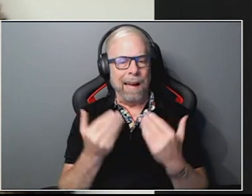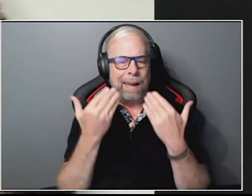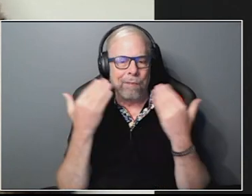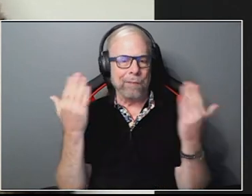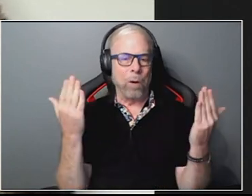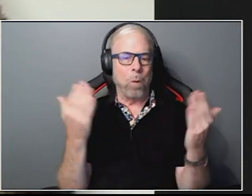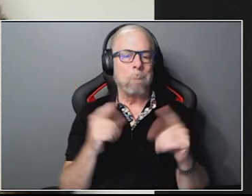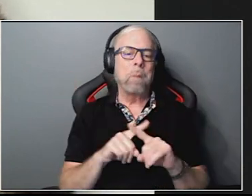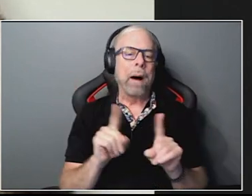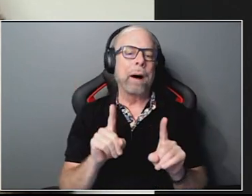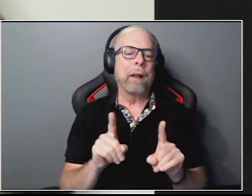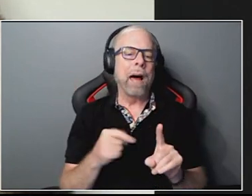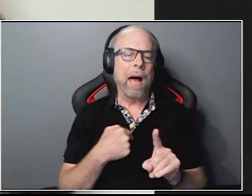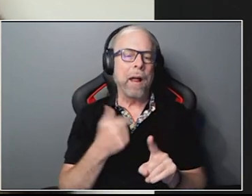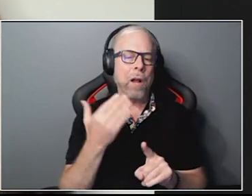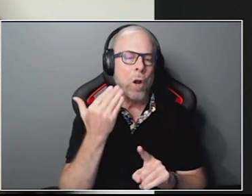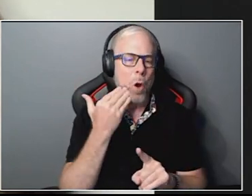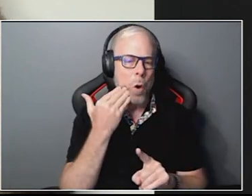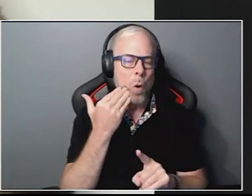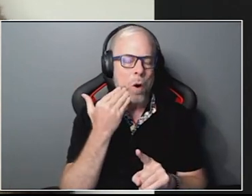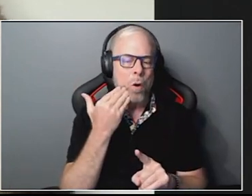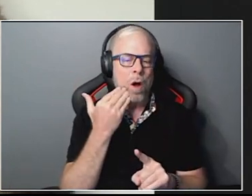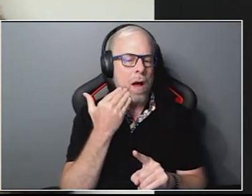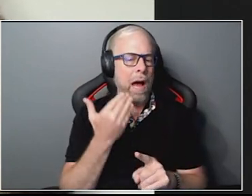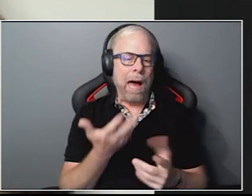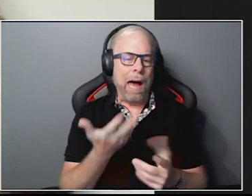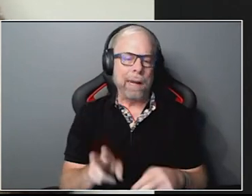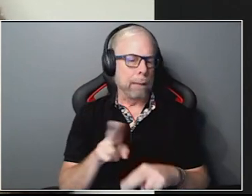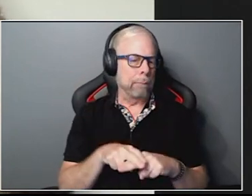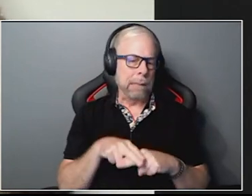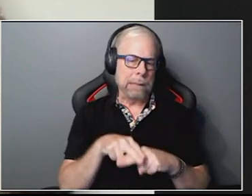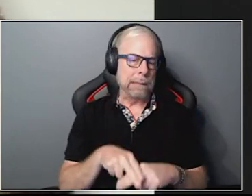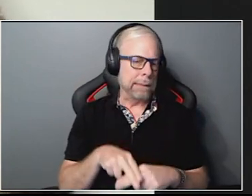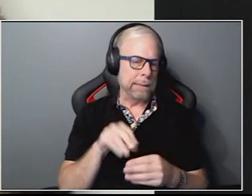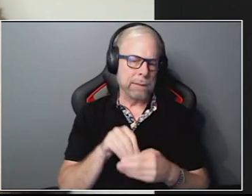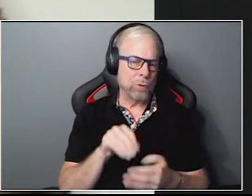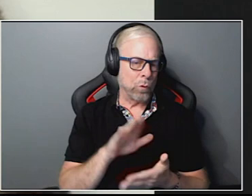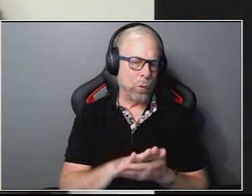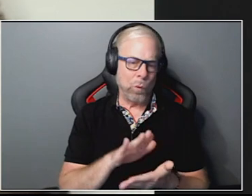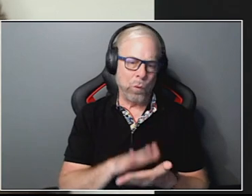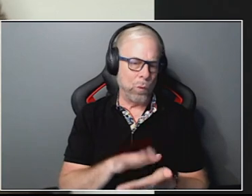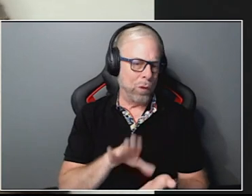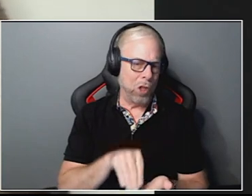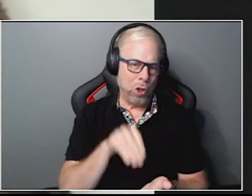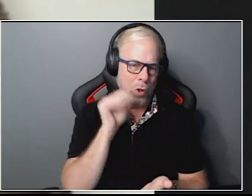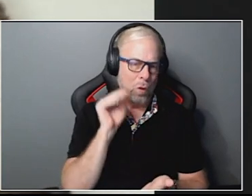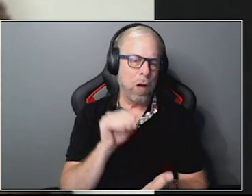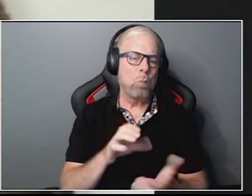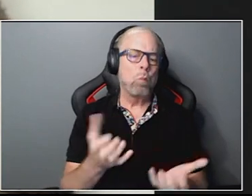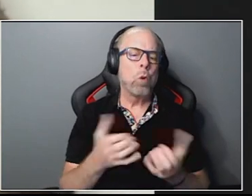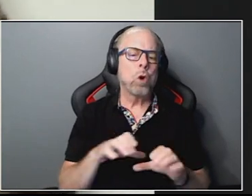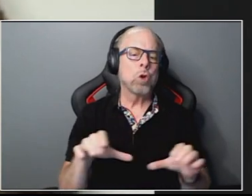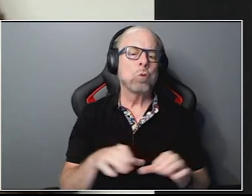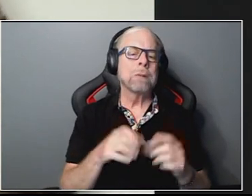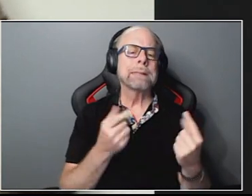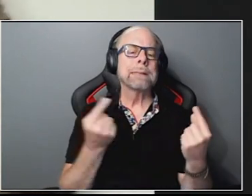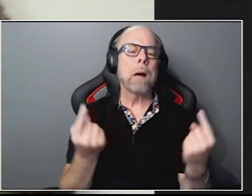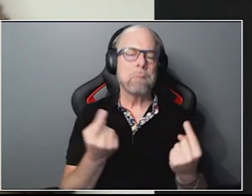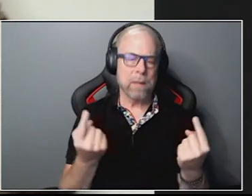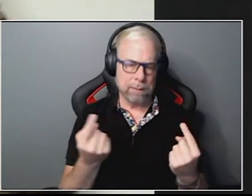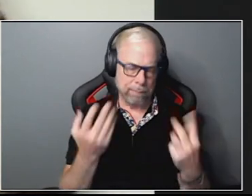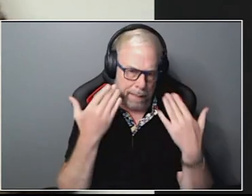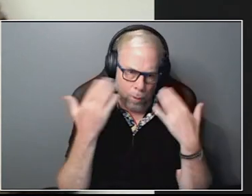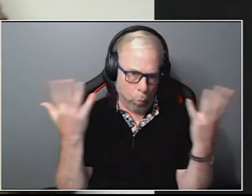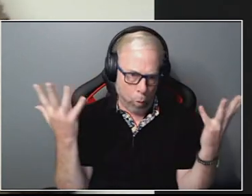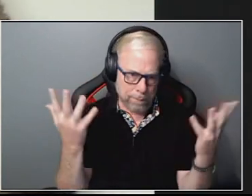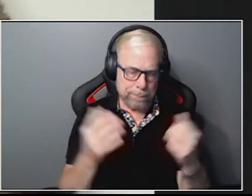don't know. But I know I didn't want to sit in school and learn and I just wanted to do something. I didn't know what it was. So